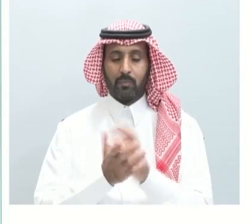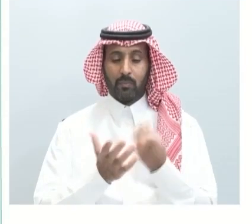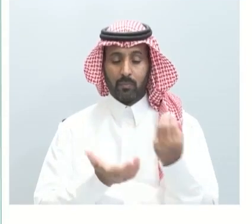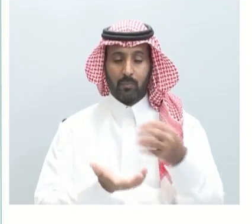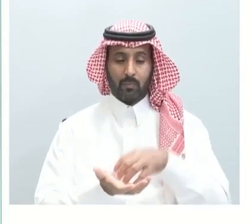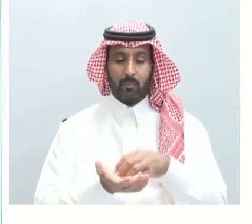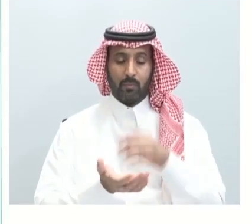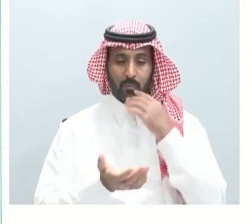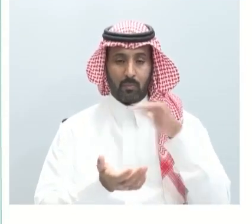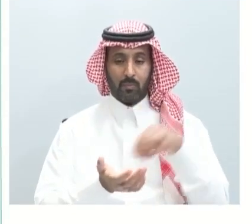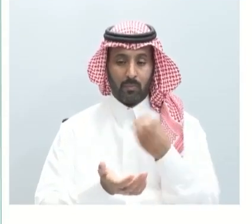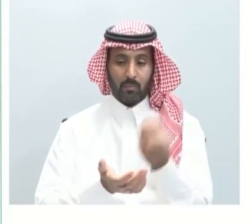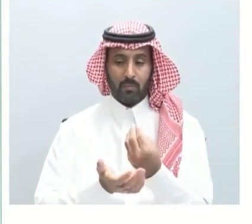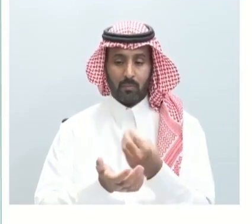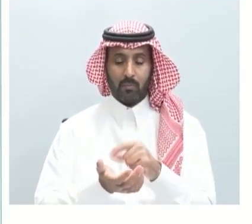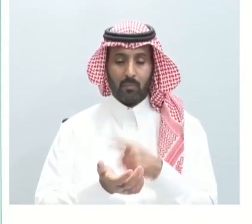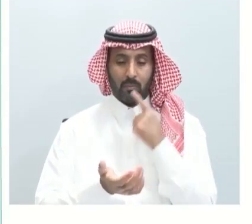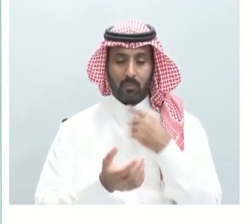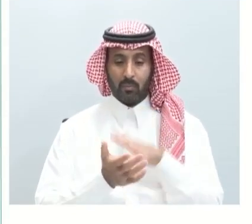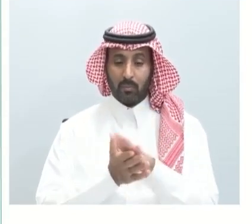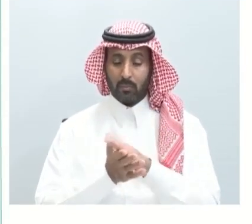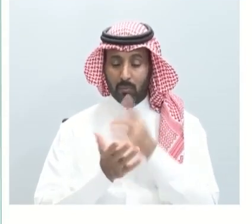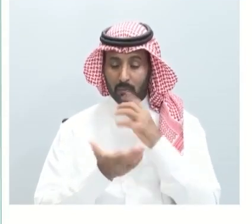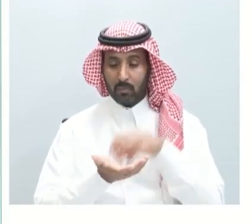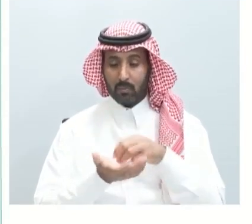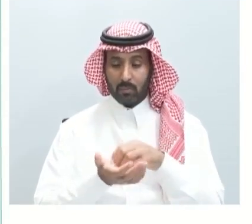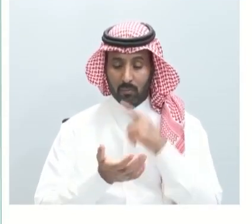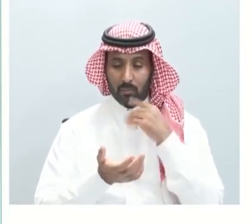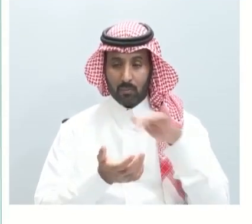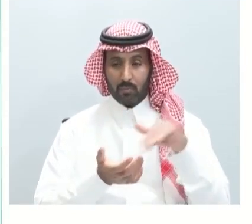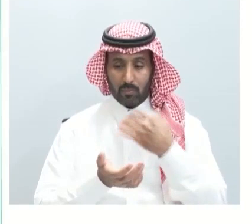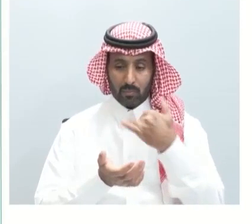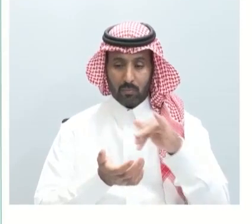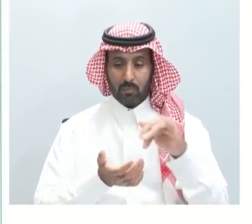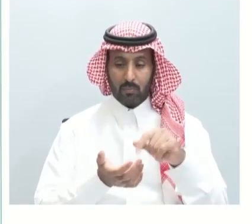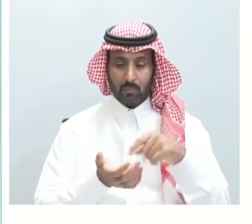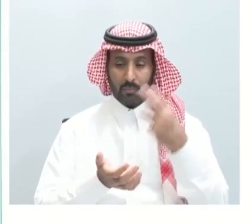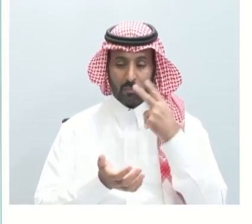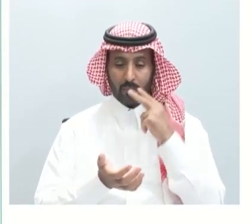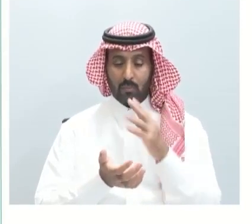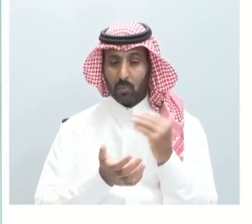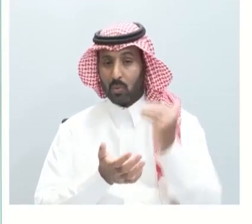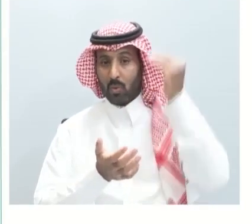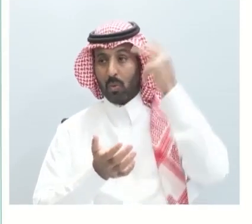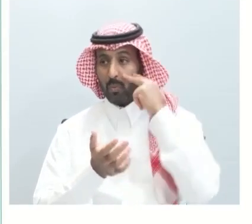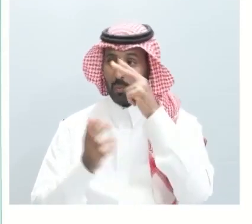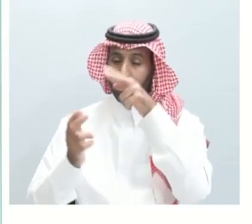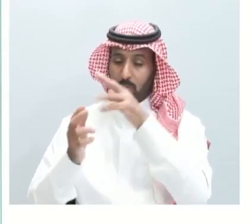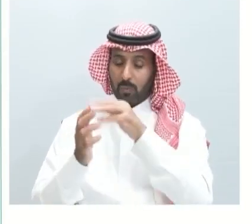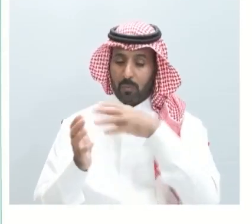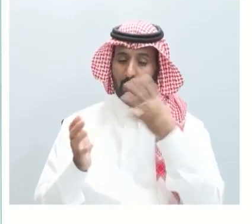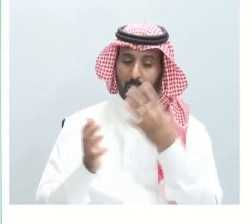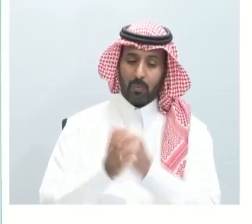place, visit. Number two, exciting city, visit. Number three, tall building, see. Number